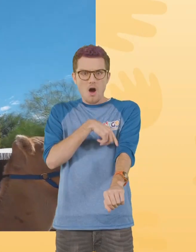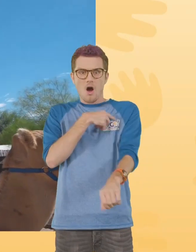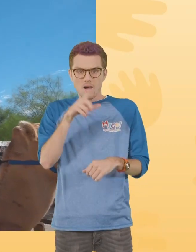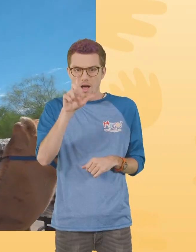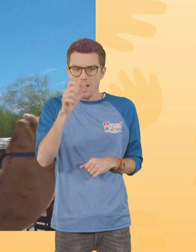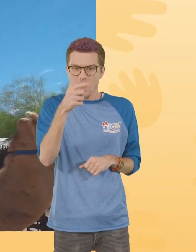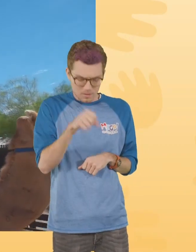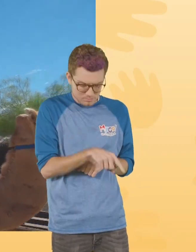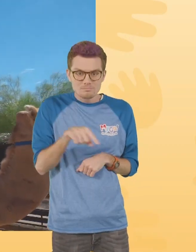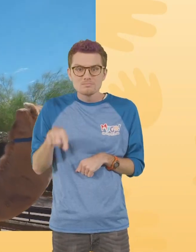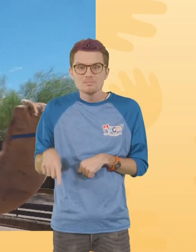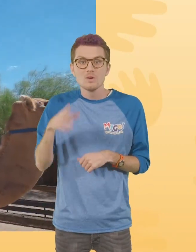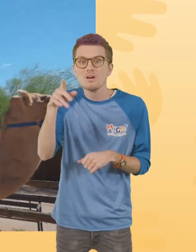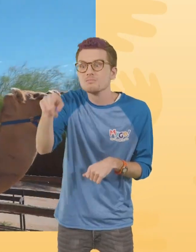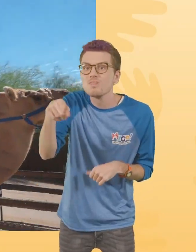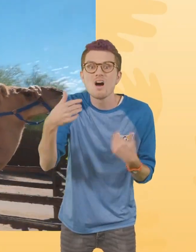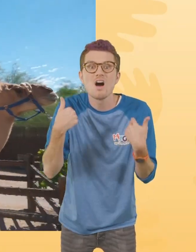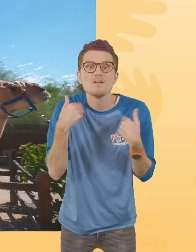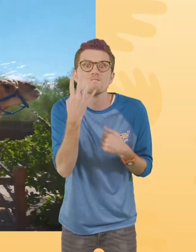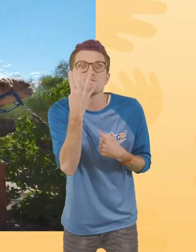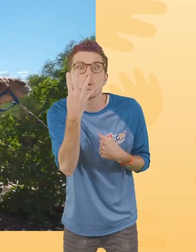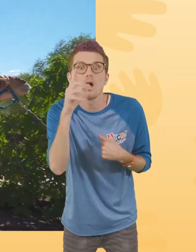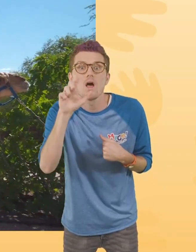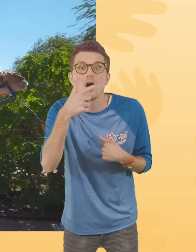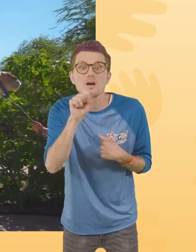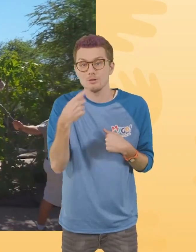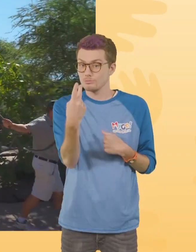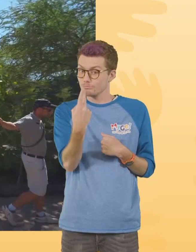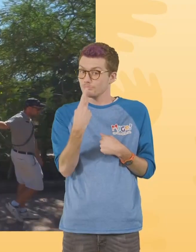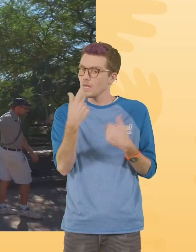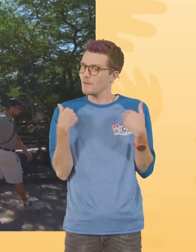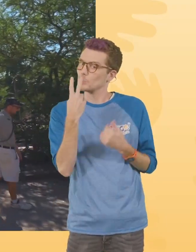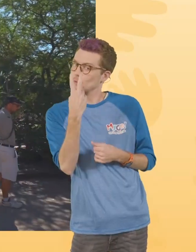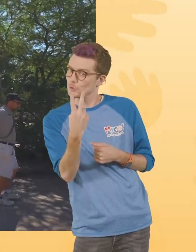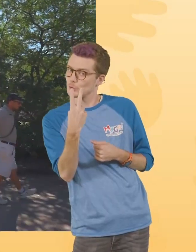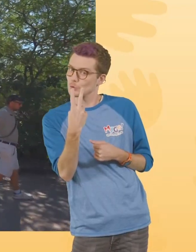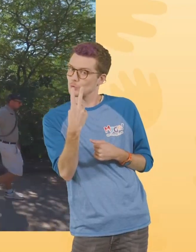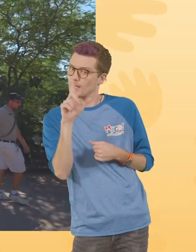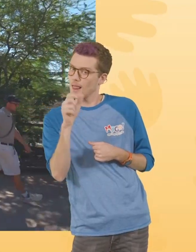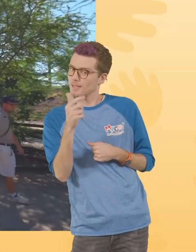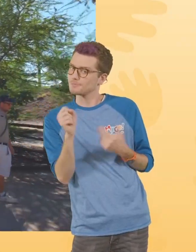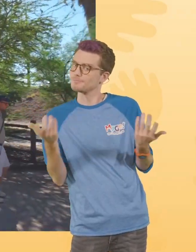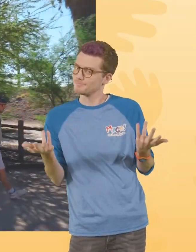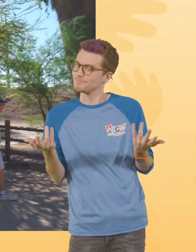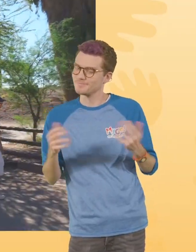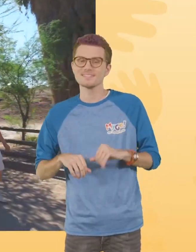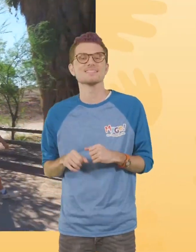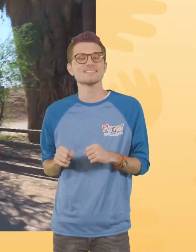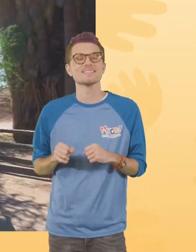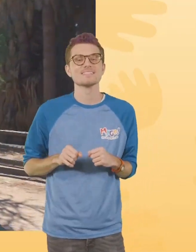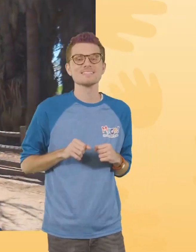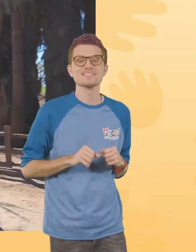Has some pretty long legs, huh? And it has 4 legs. And you and I have 2.